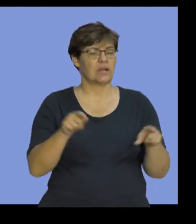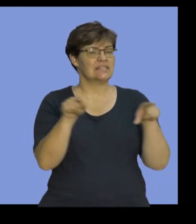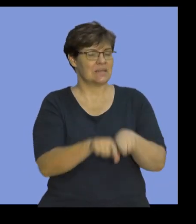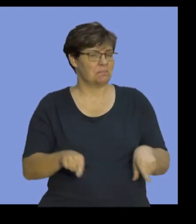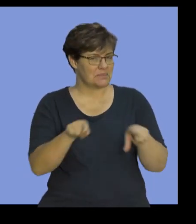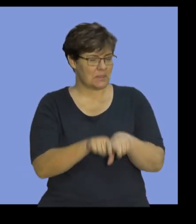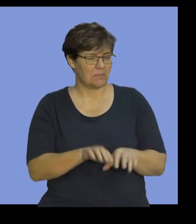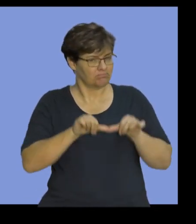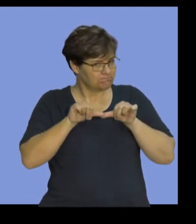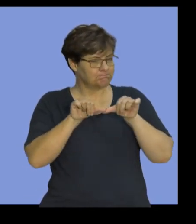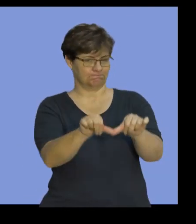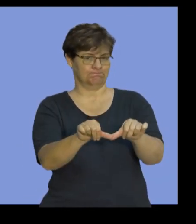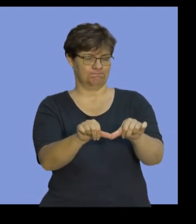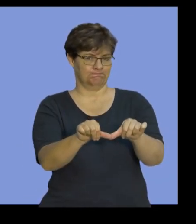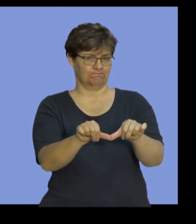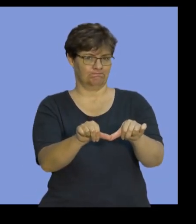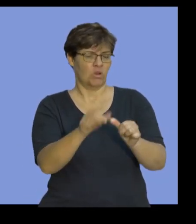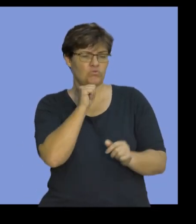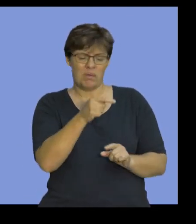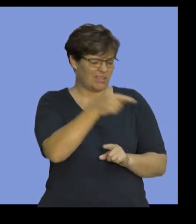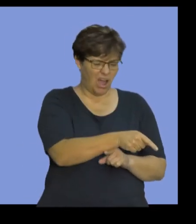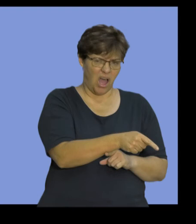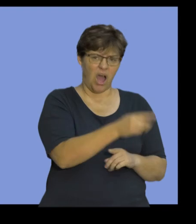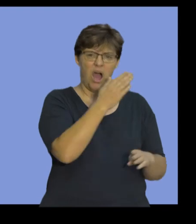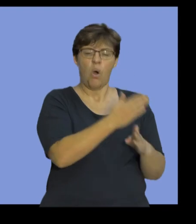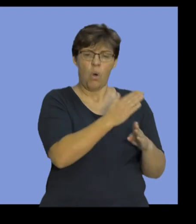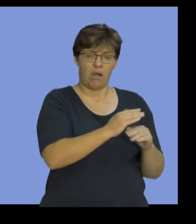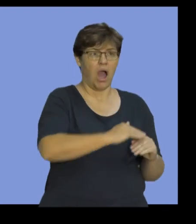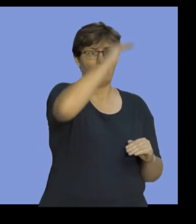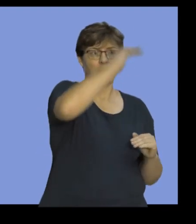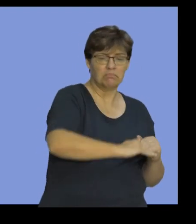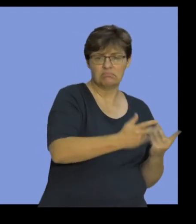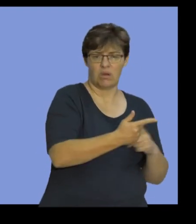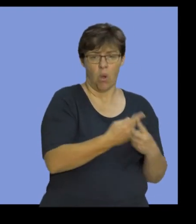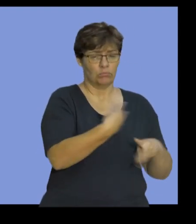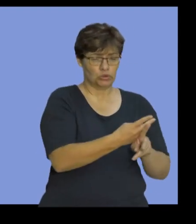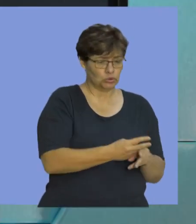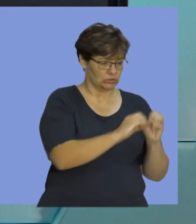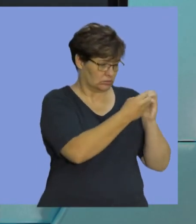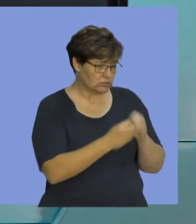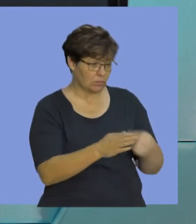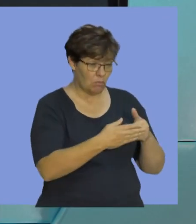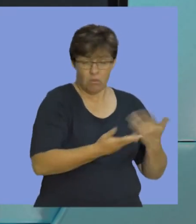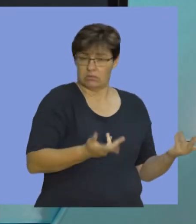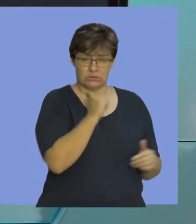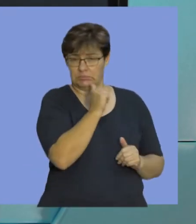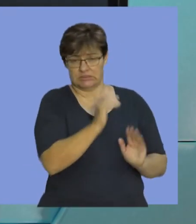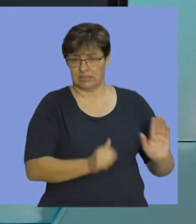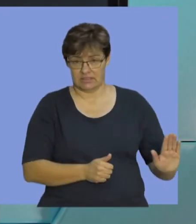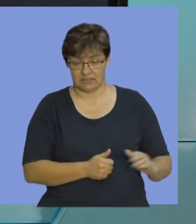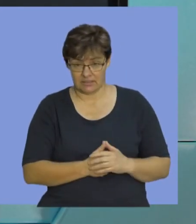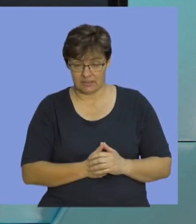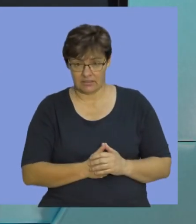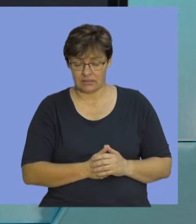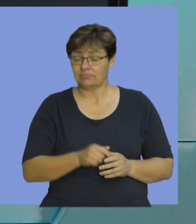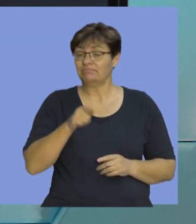same, irrespective of the number of goods that are being produced. Okay? And in this category